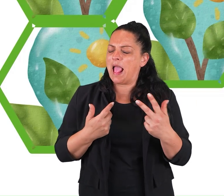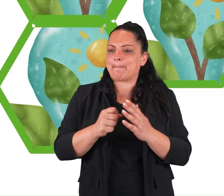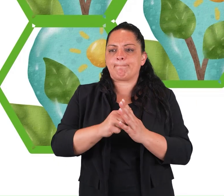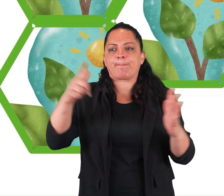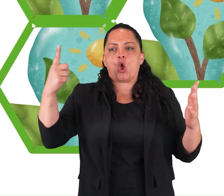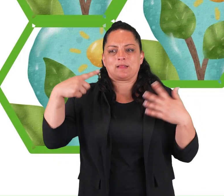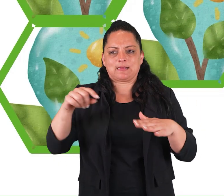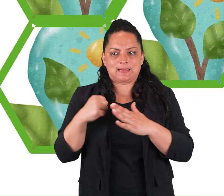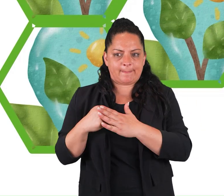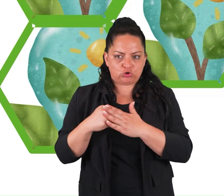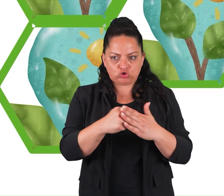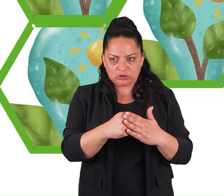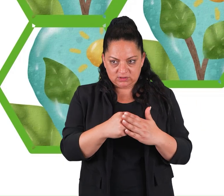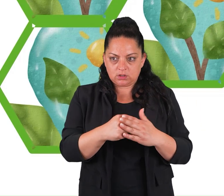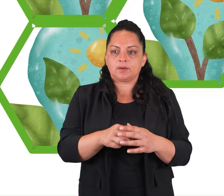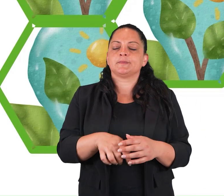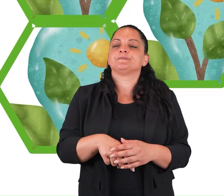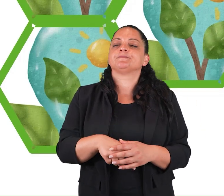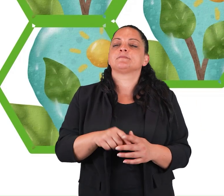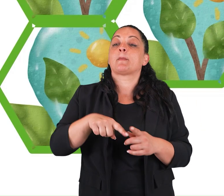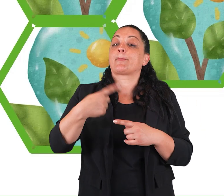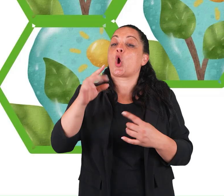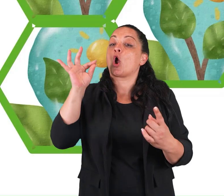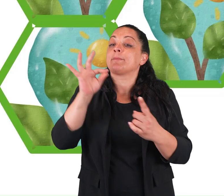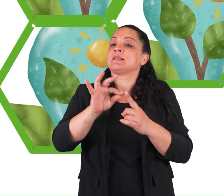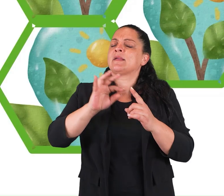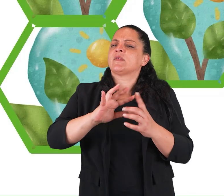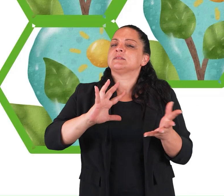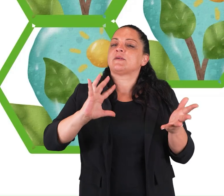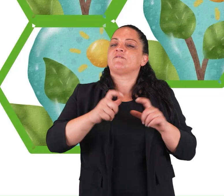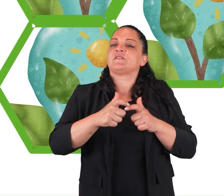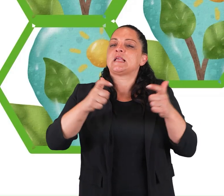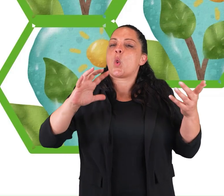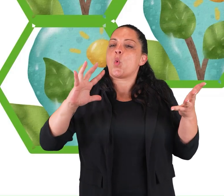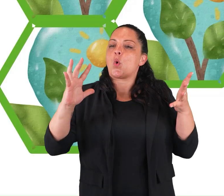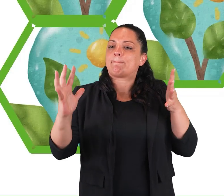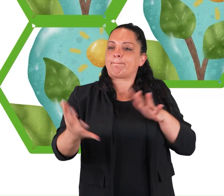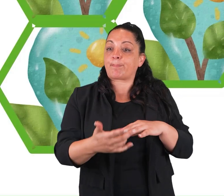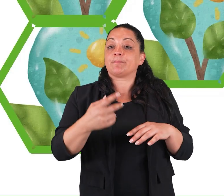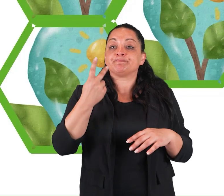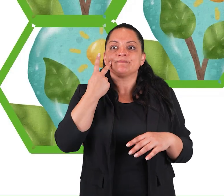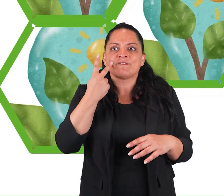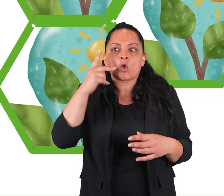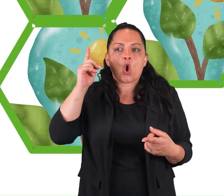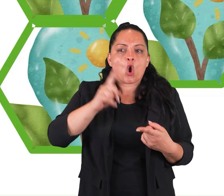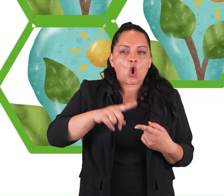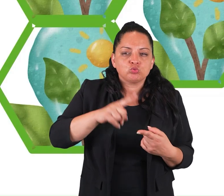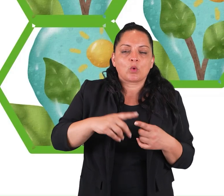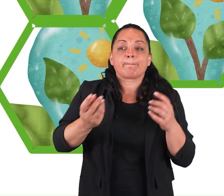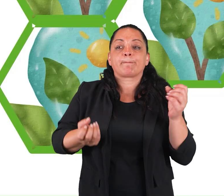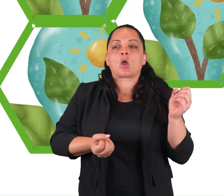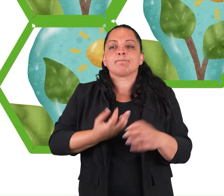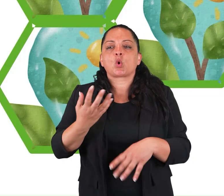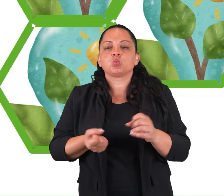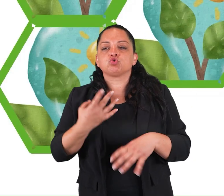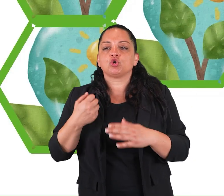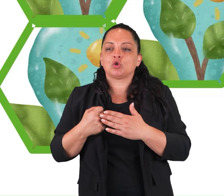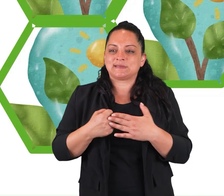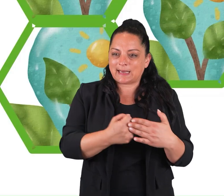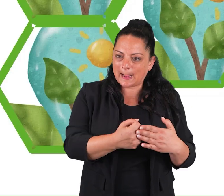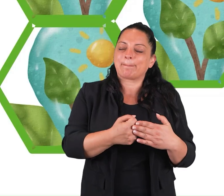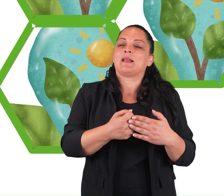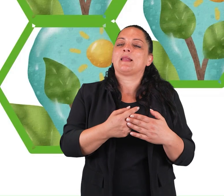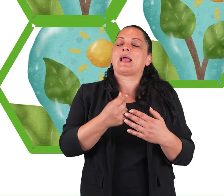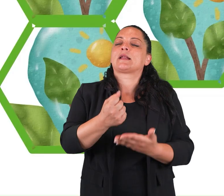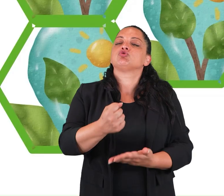sustainability. Then we'll move on to sustainable development goals. We'll see about sustainable consumption and production, the